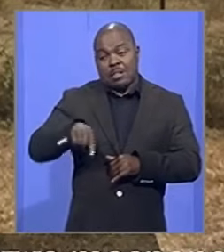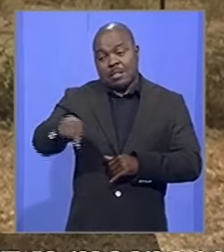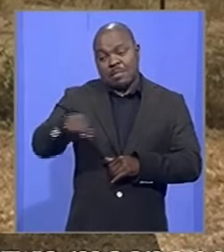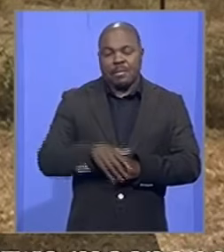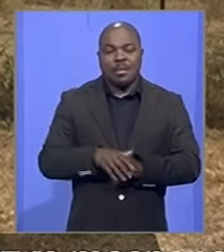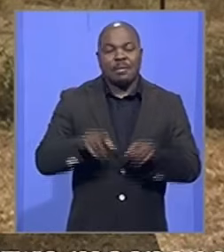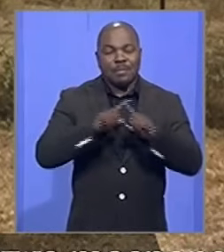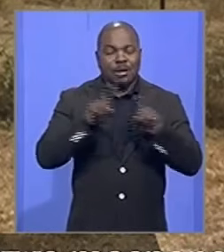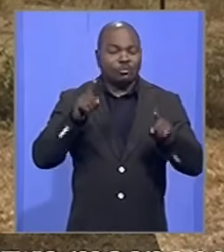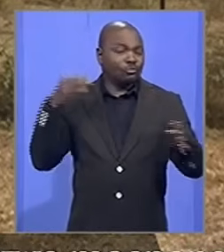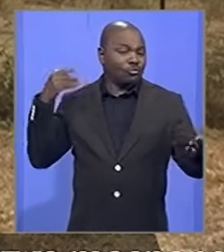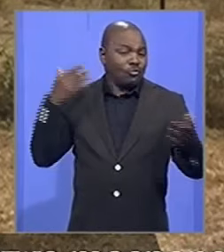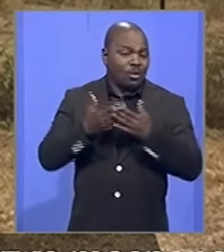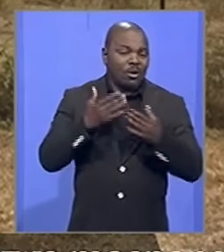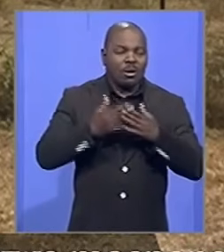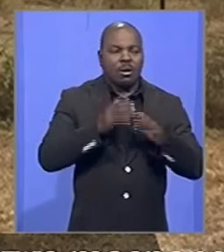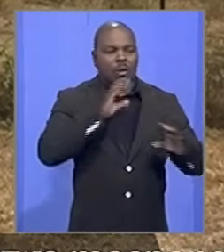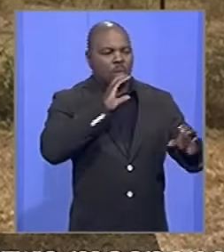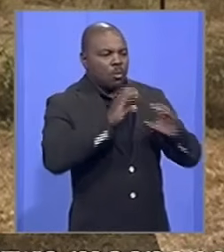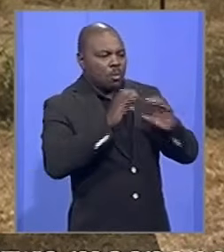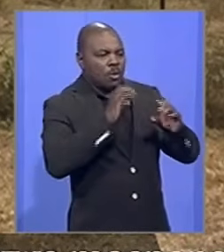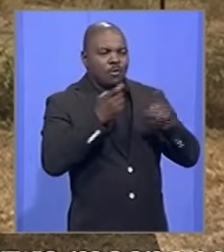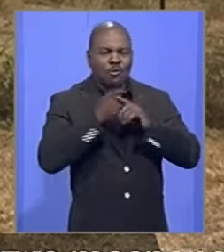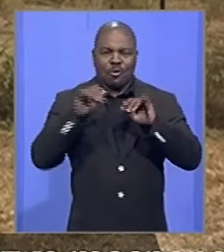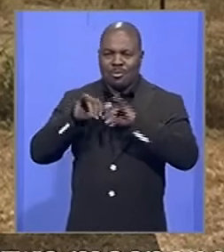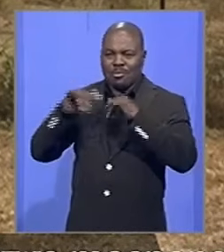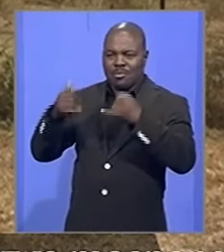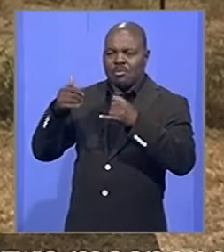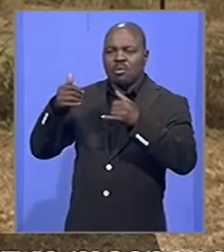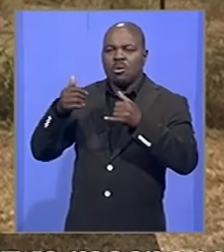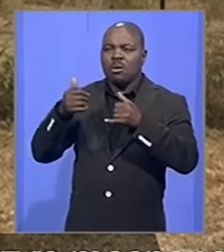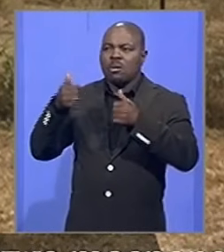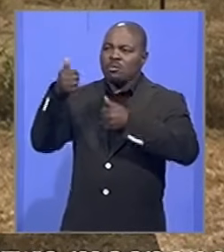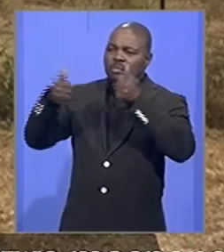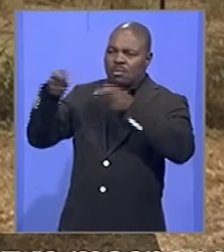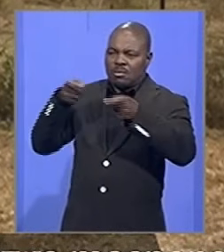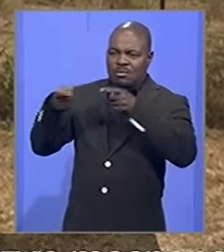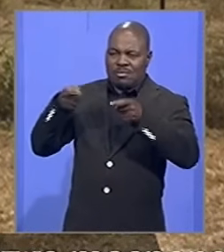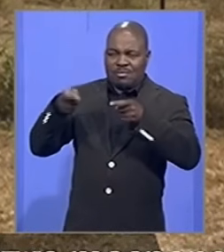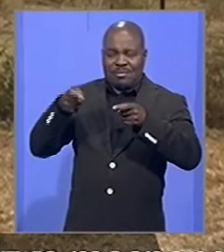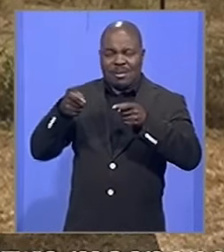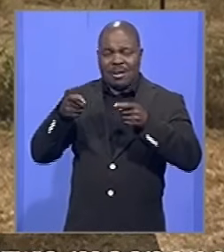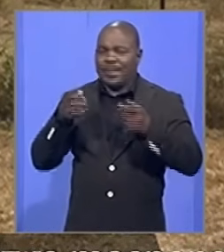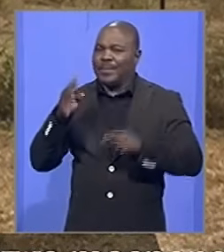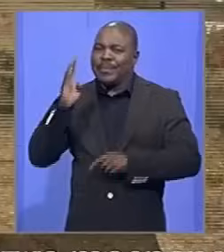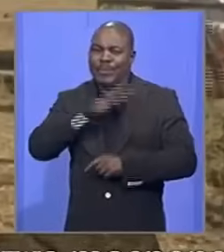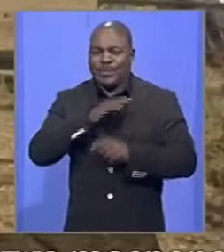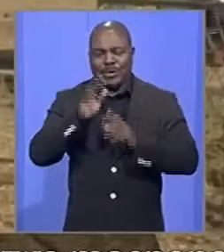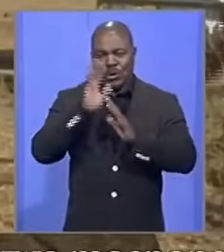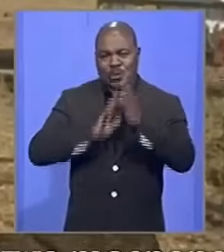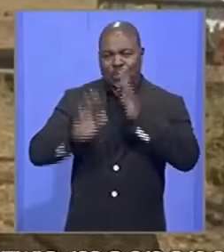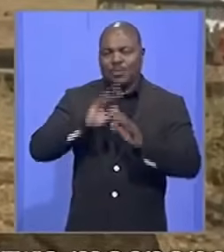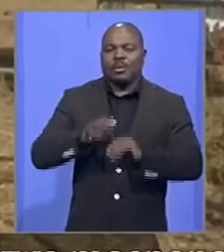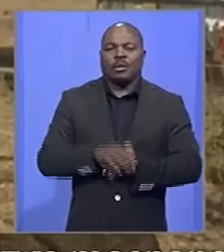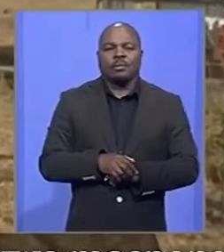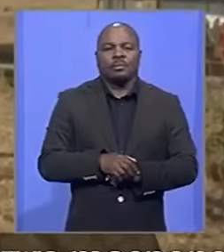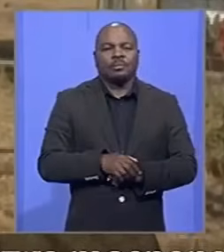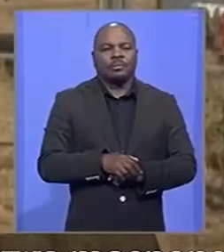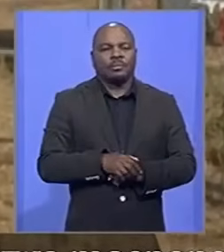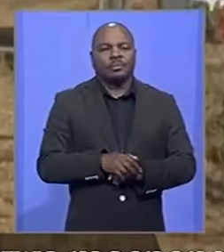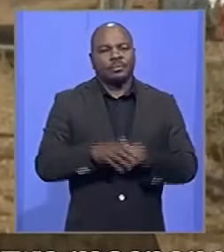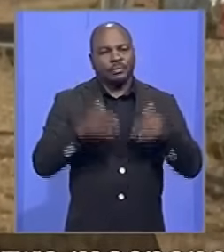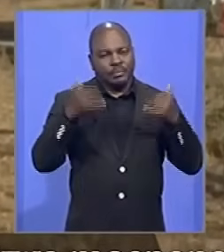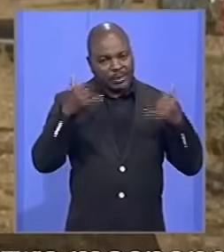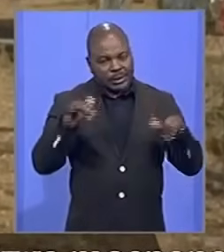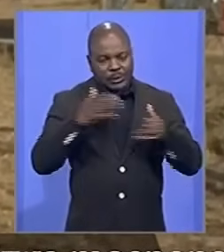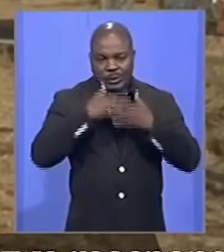then, there's no communication from the business rescue practitioners as far as progress is concerned. Go santse go sa itsewe gore